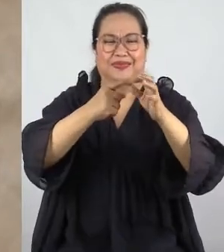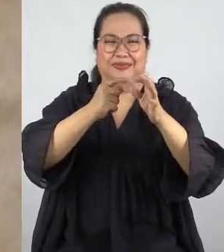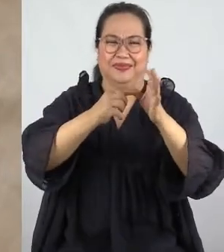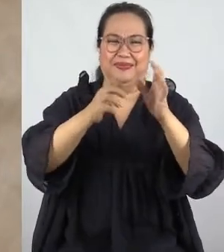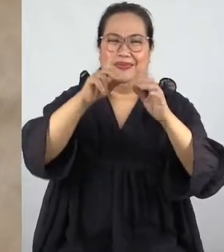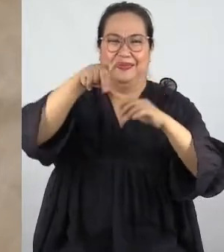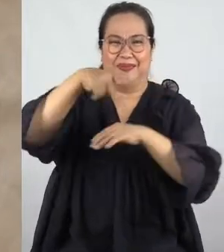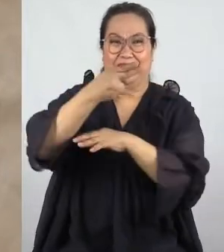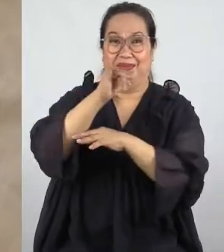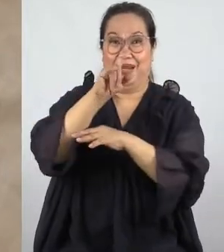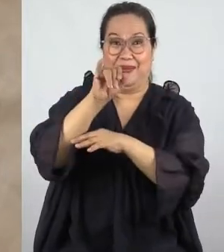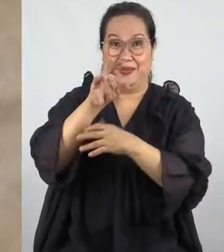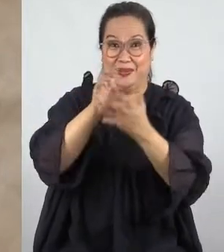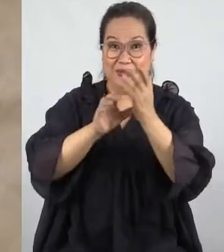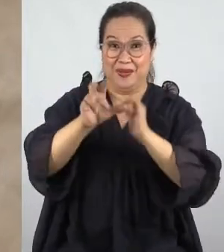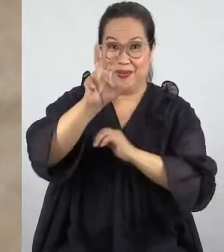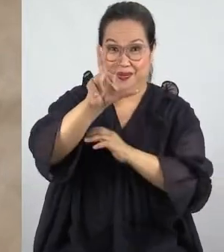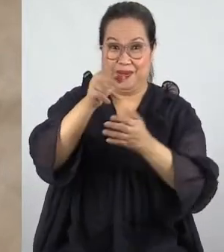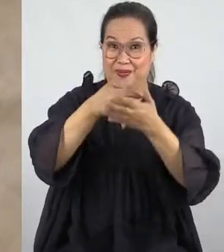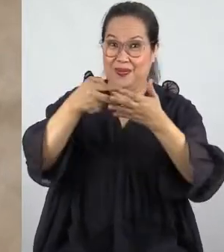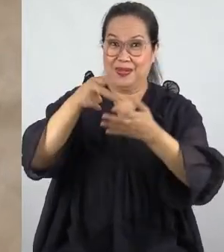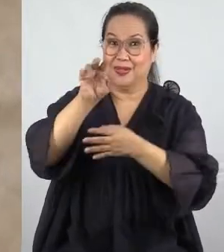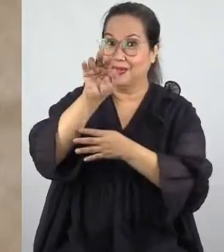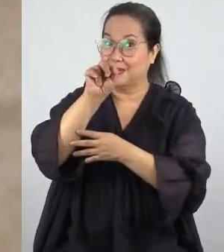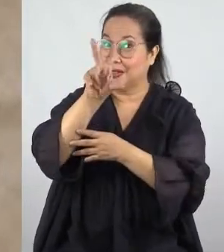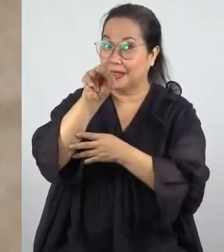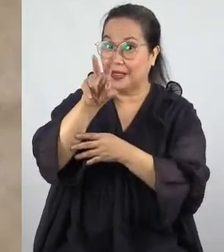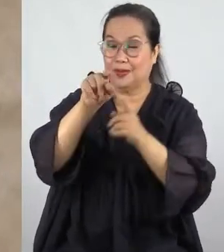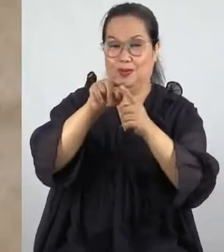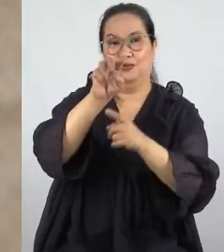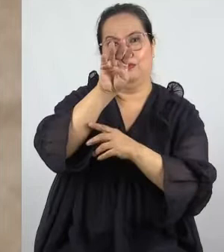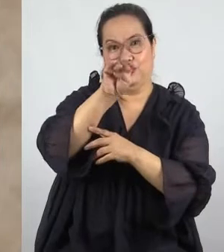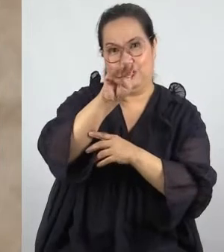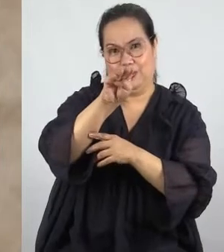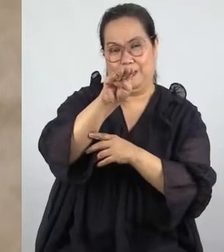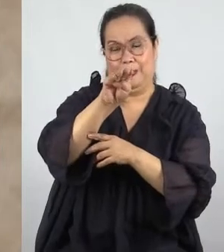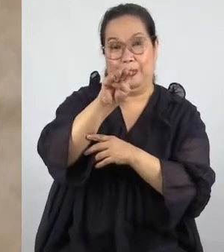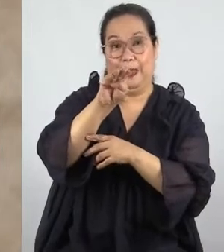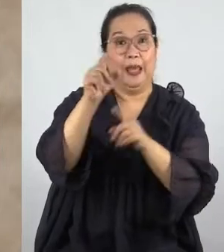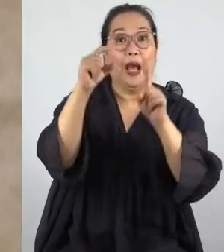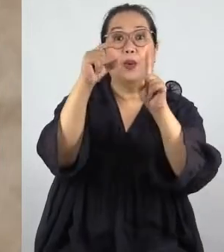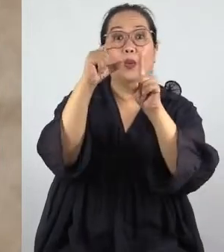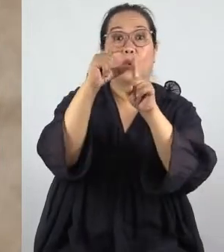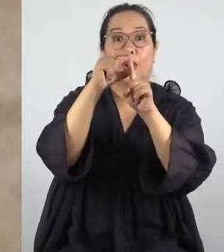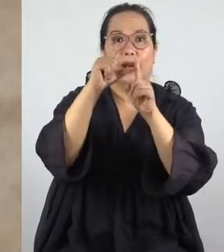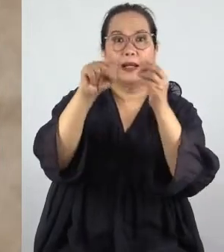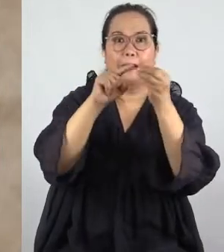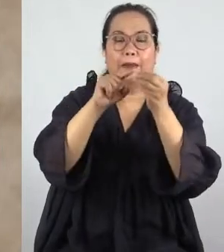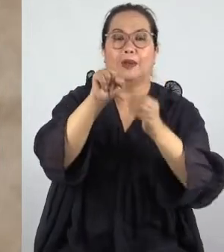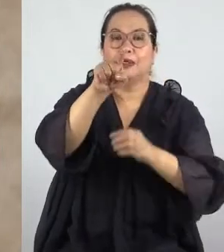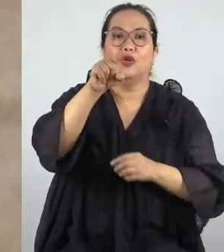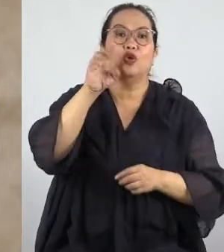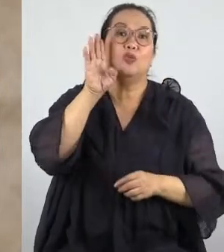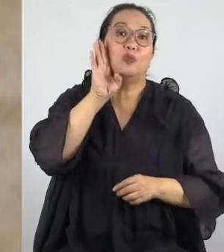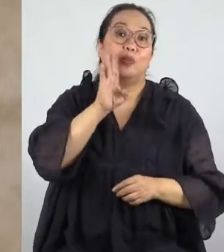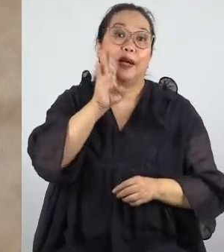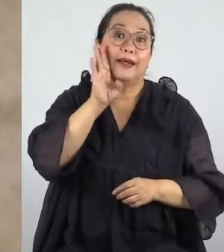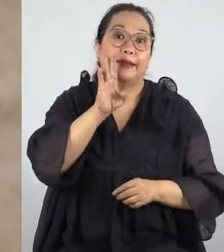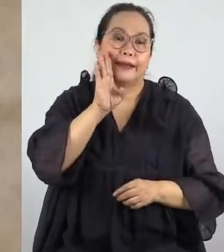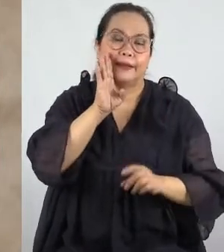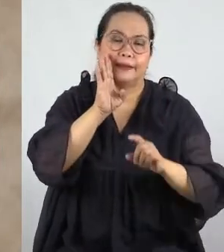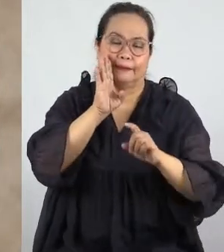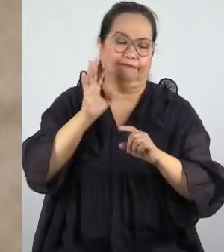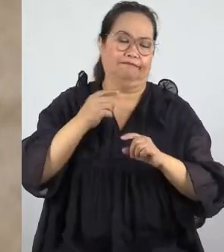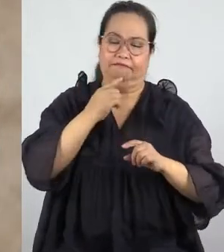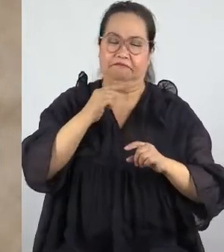chapter 3, verses 13 to 14. Ang wika ay ganito, brothers, I do